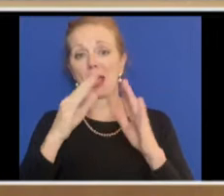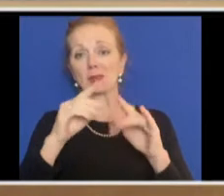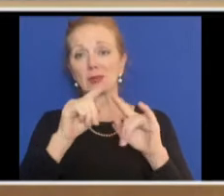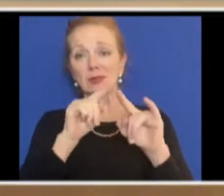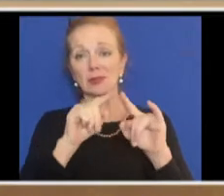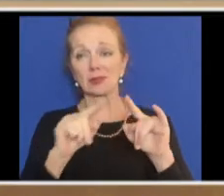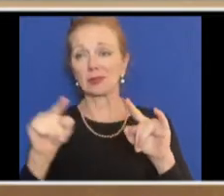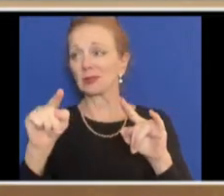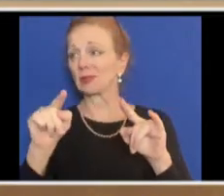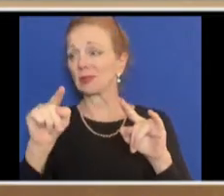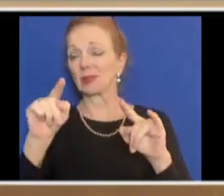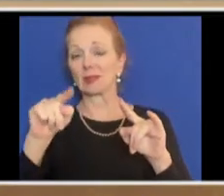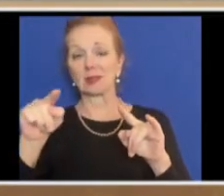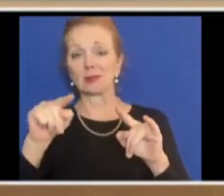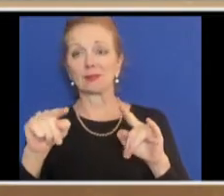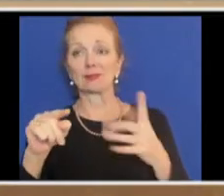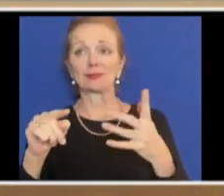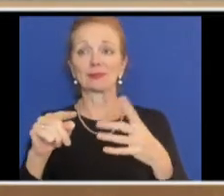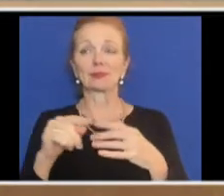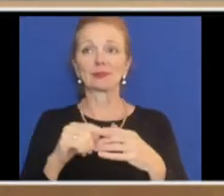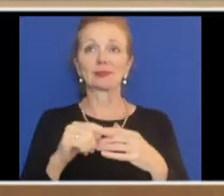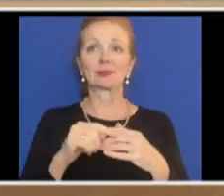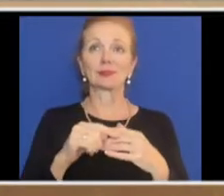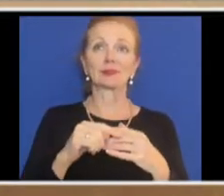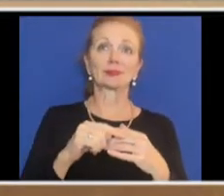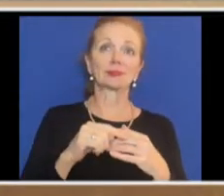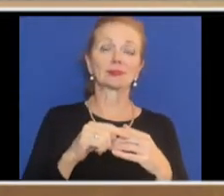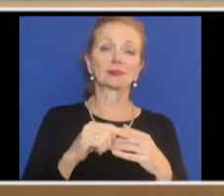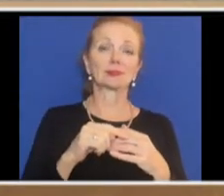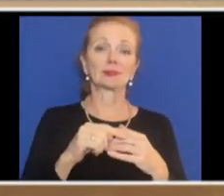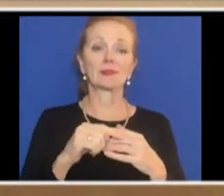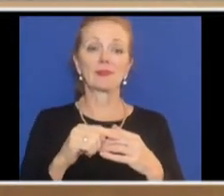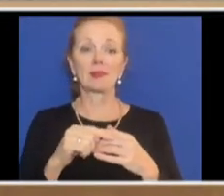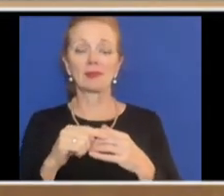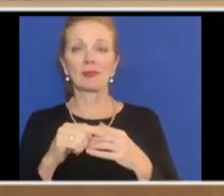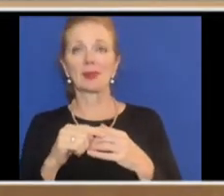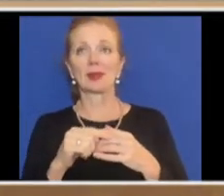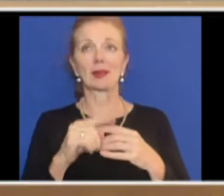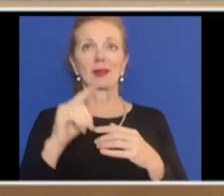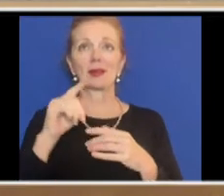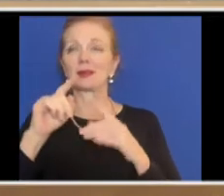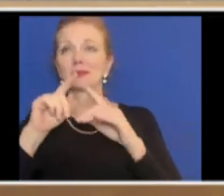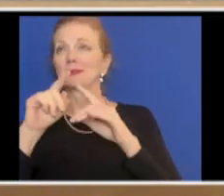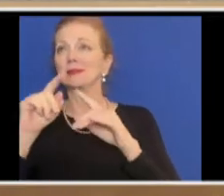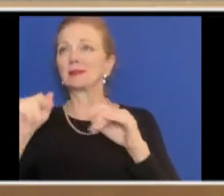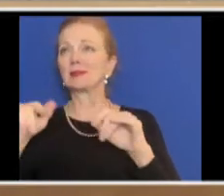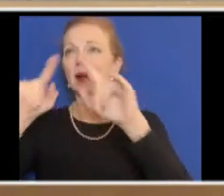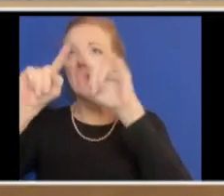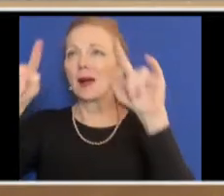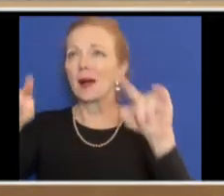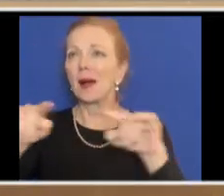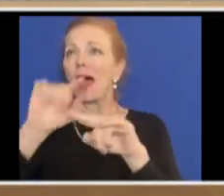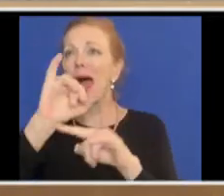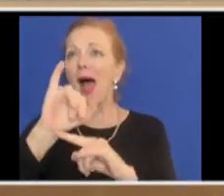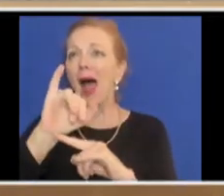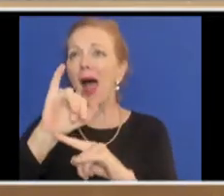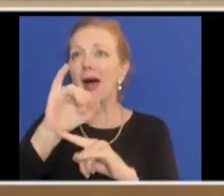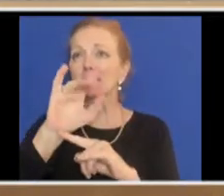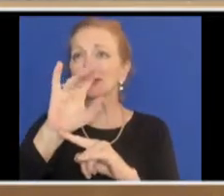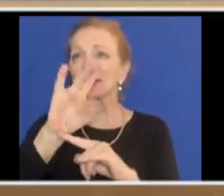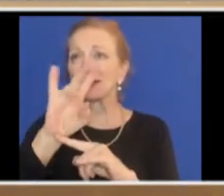uh you know I just lost my map on it over basically at I-77 and Beyond